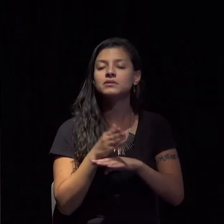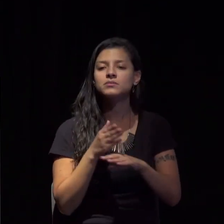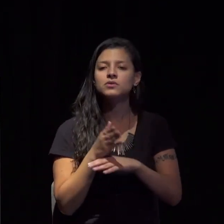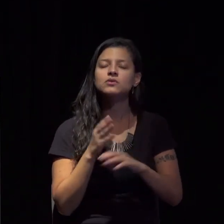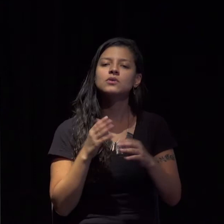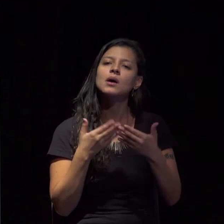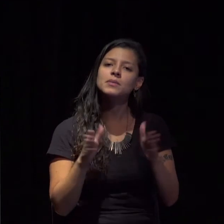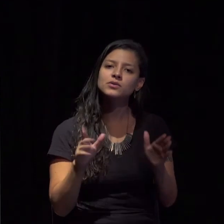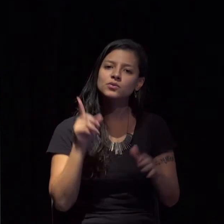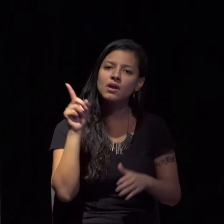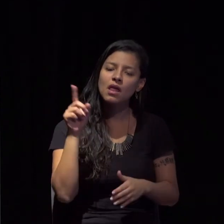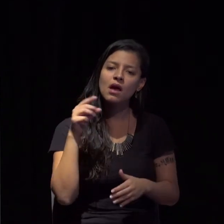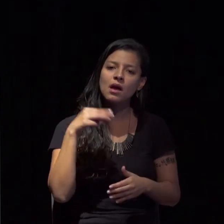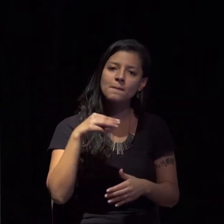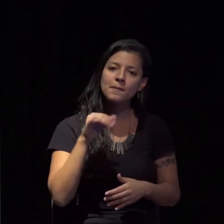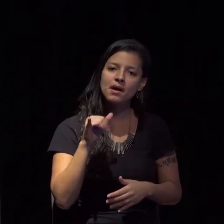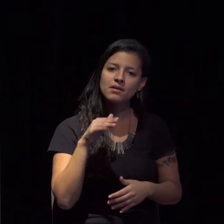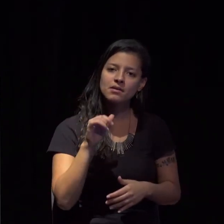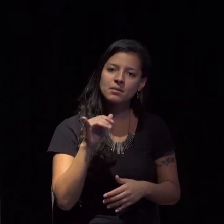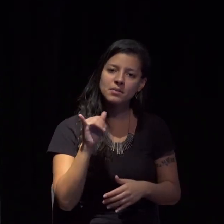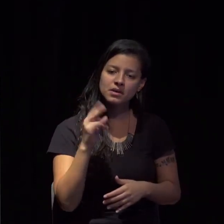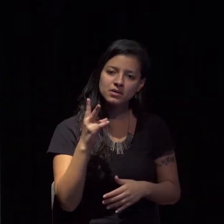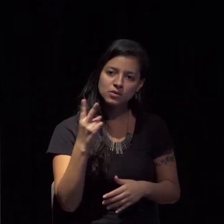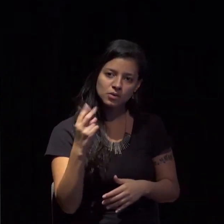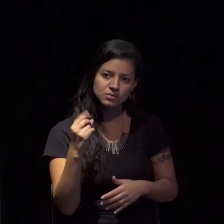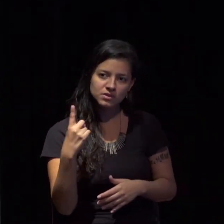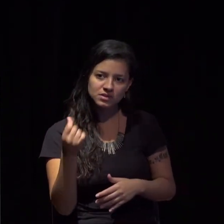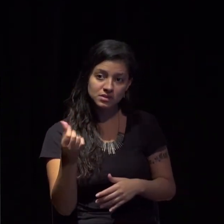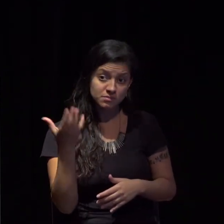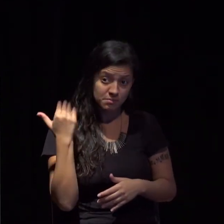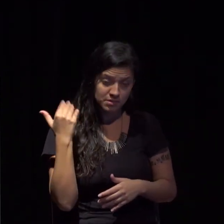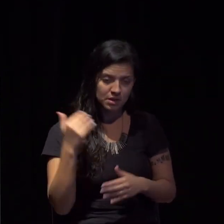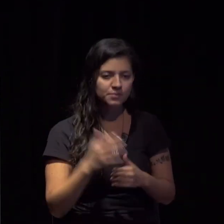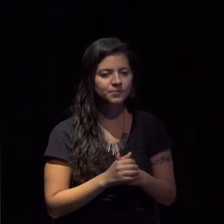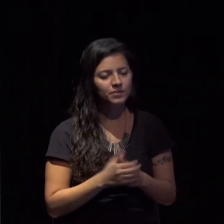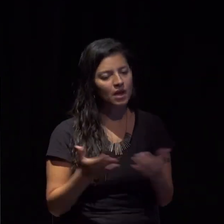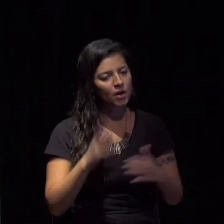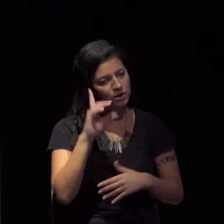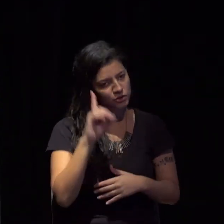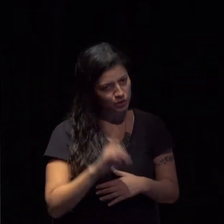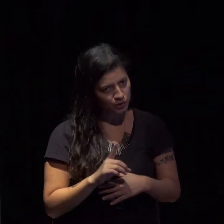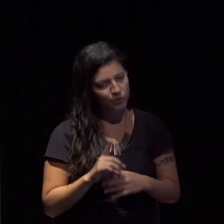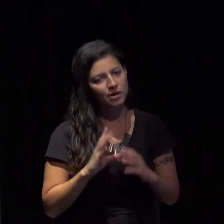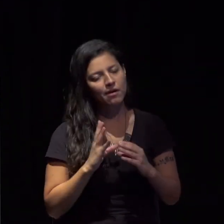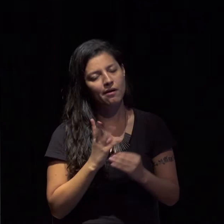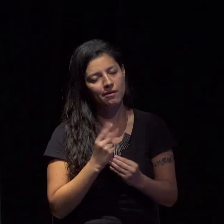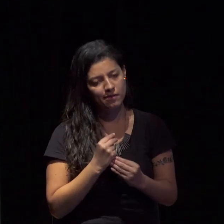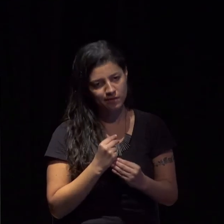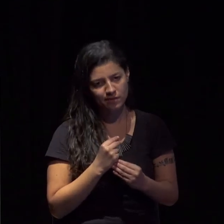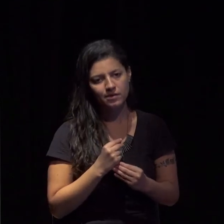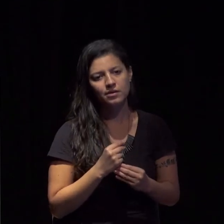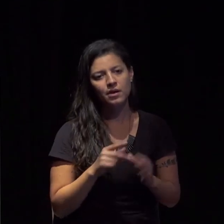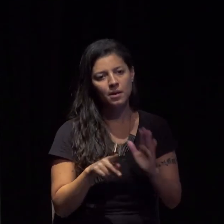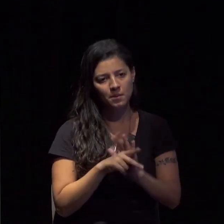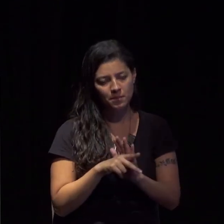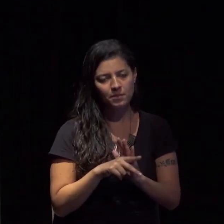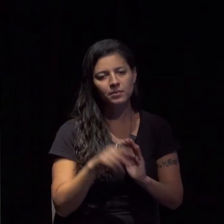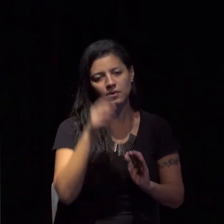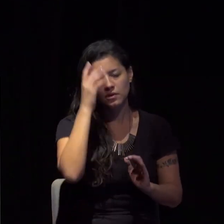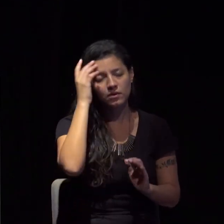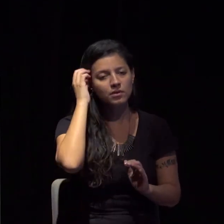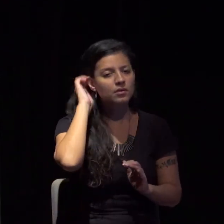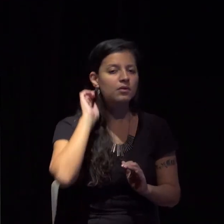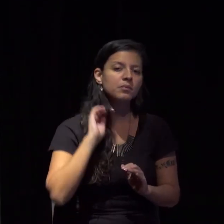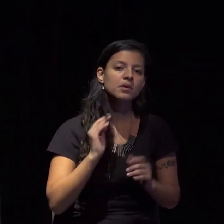Miami, em 2016. Atualmente é diretora artística de Etc., a Civic Ritual, para o Printemps de Septembre,